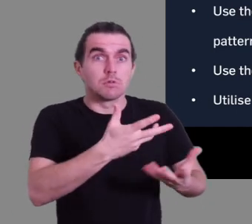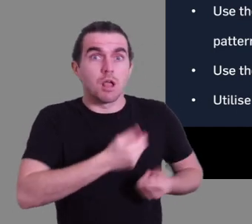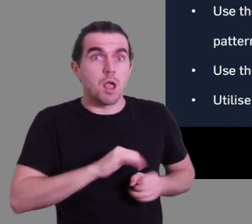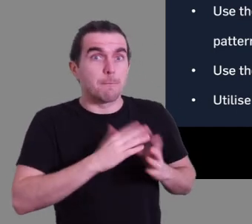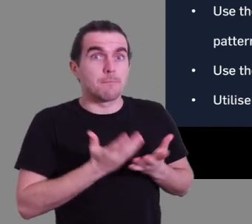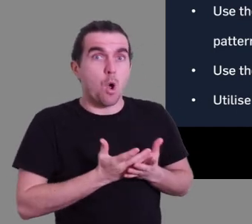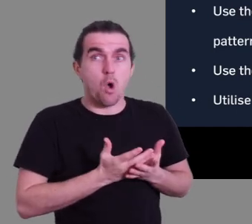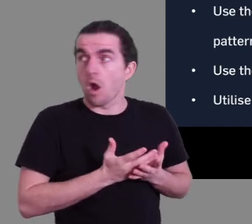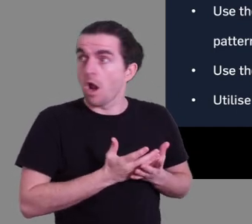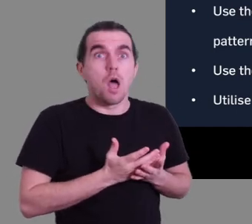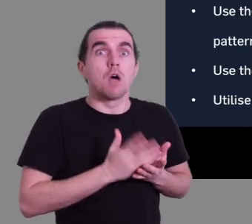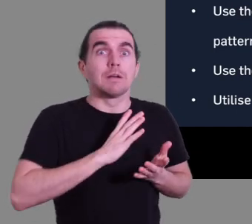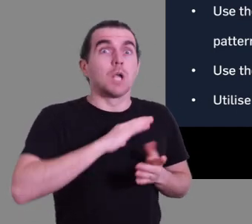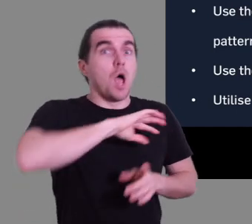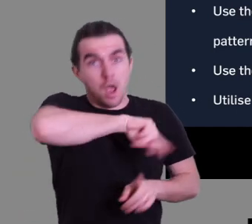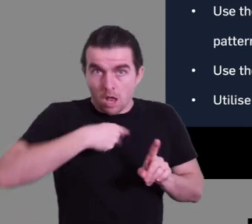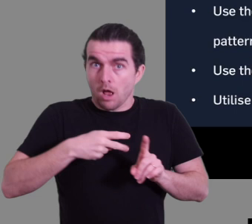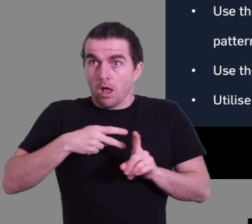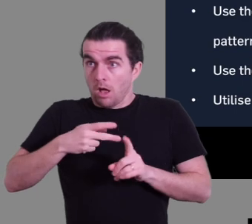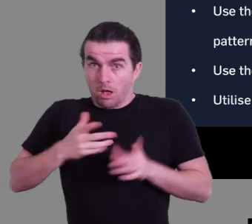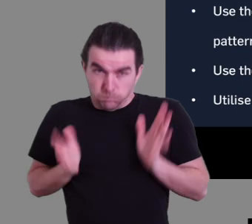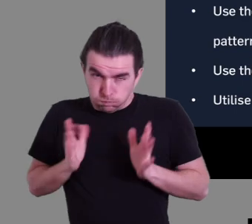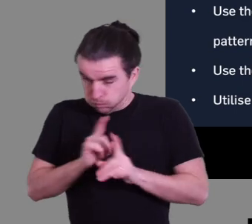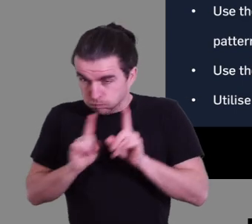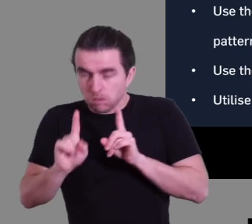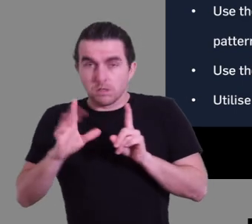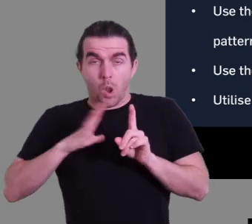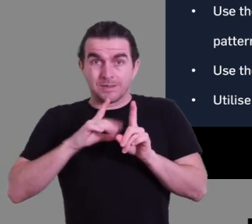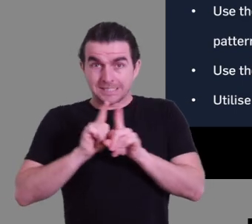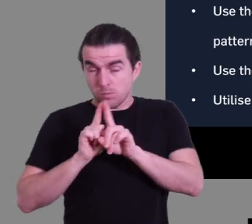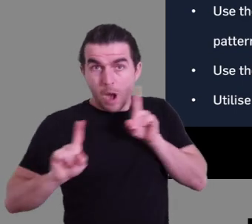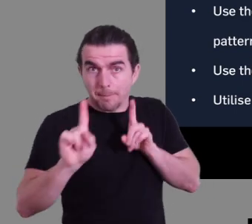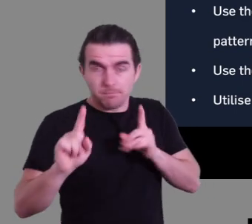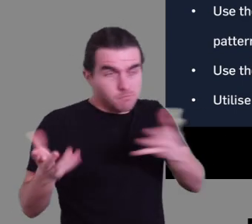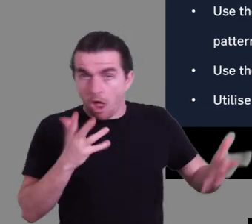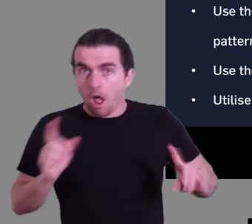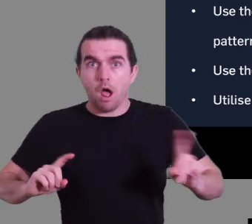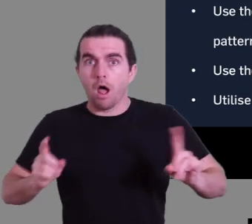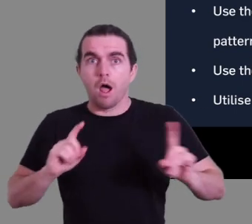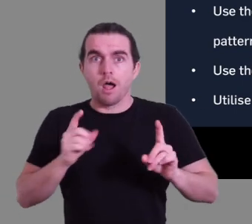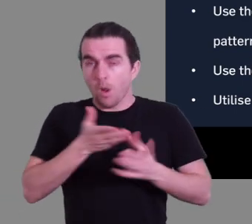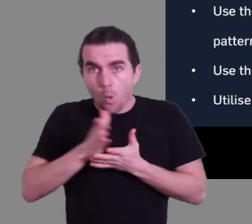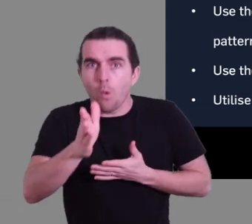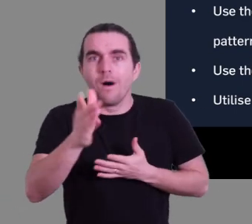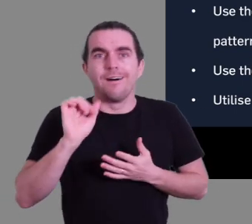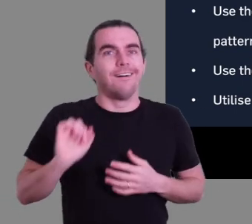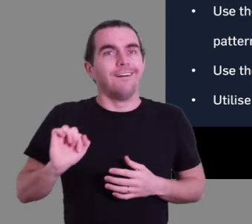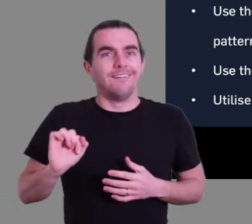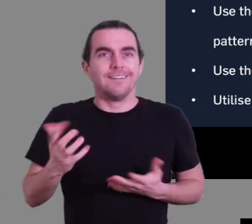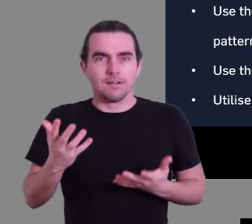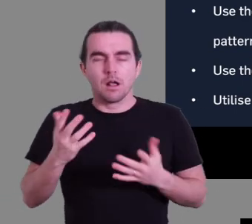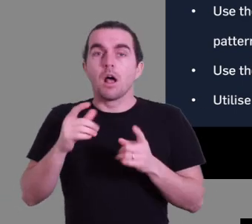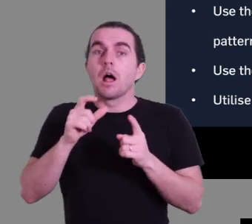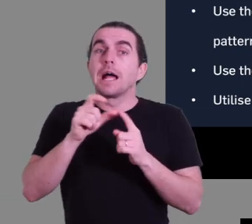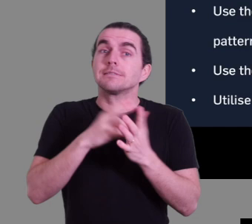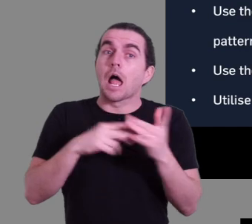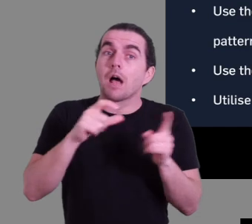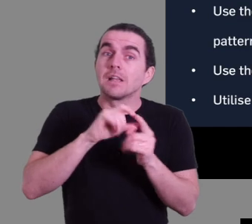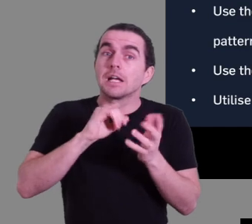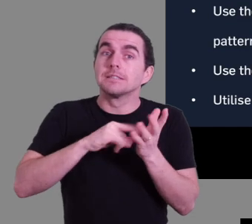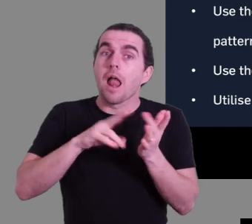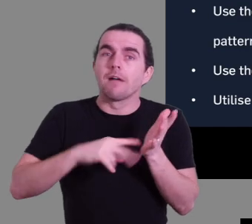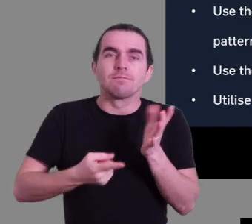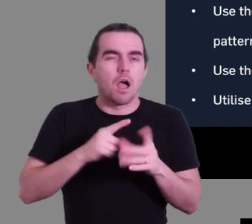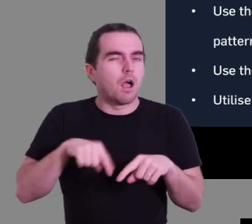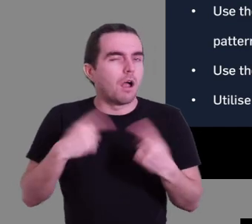again. He's on a 30-40 yard run. So it's knowing your own strengths and weaknesses. Somebody else might be a David Silva, might be